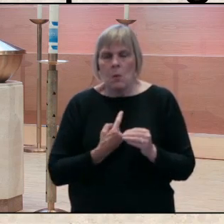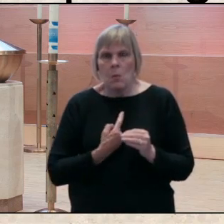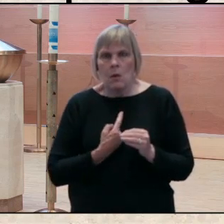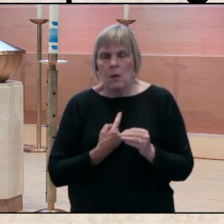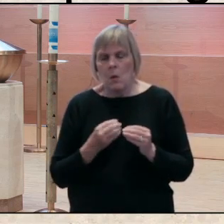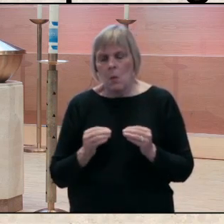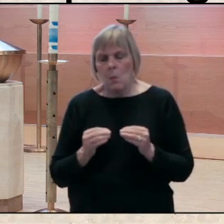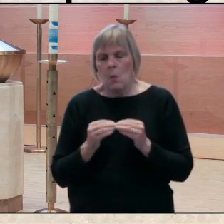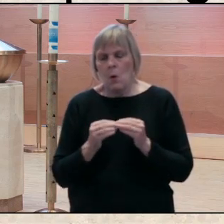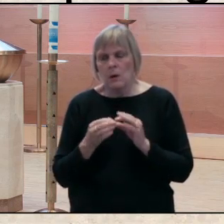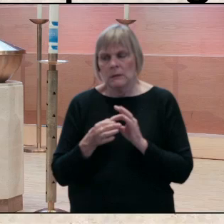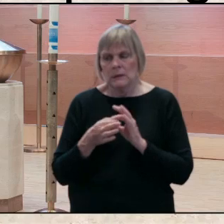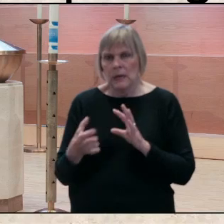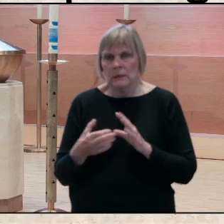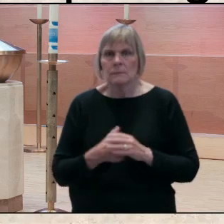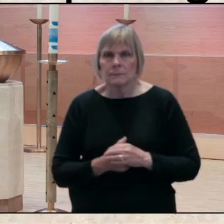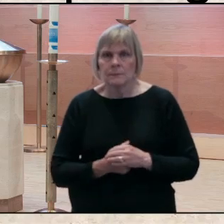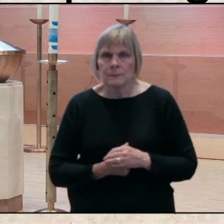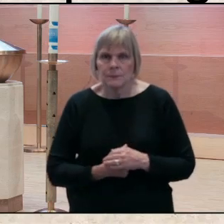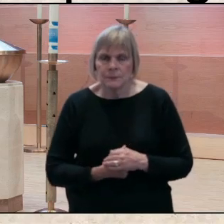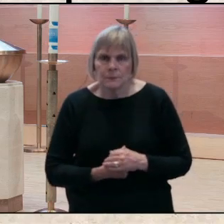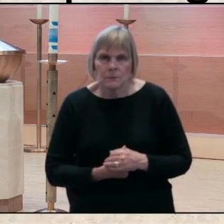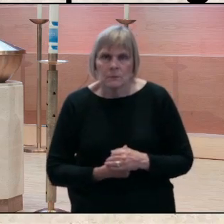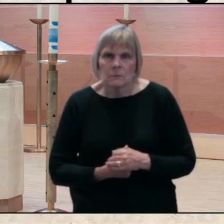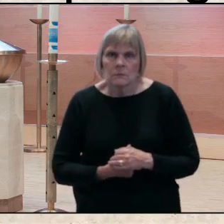more disconnected."